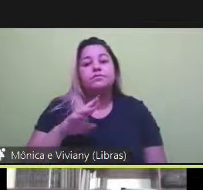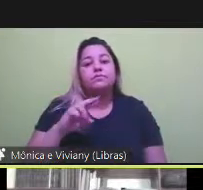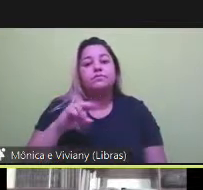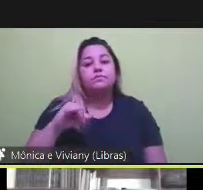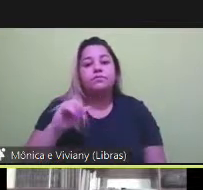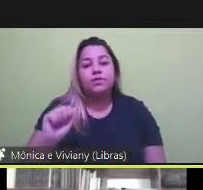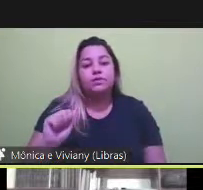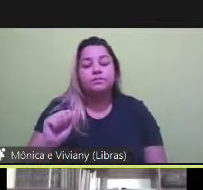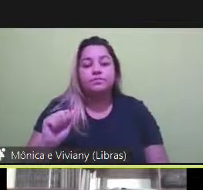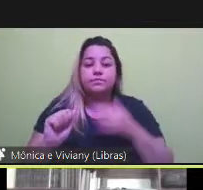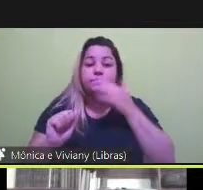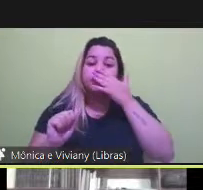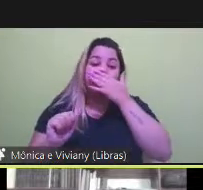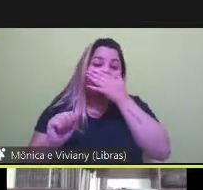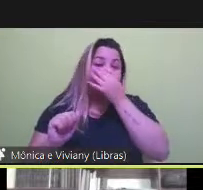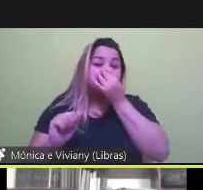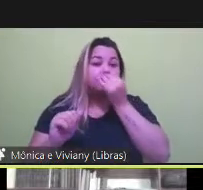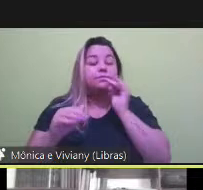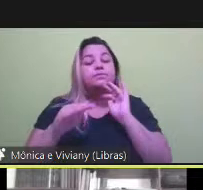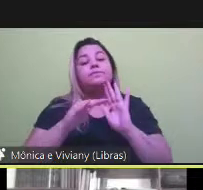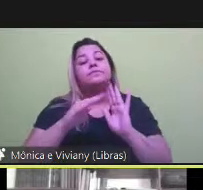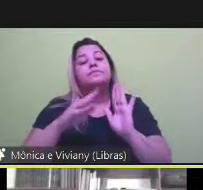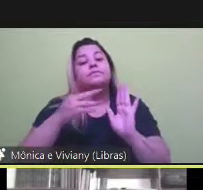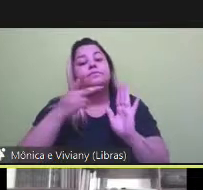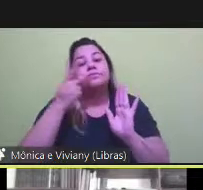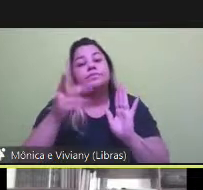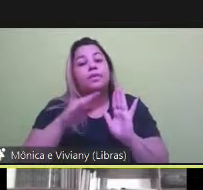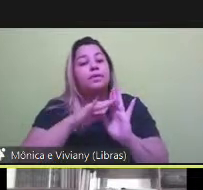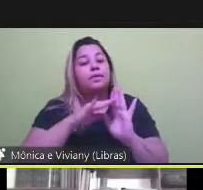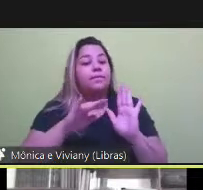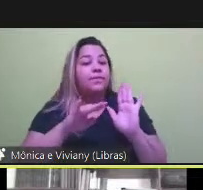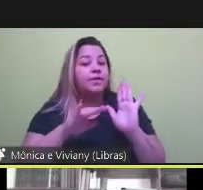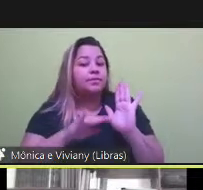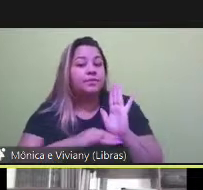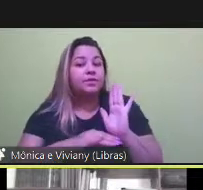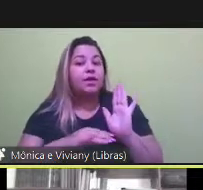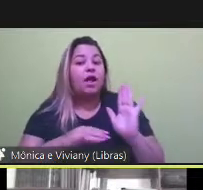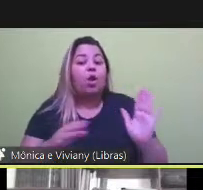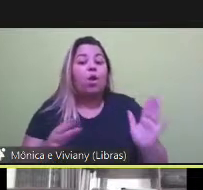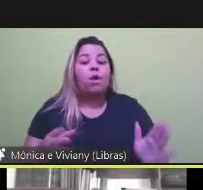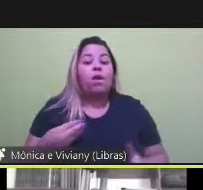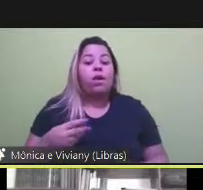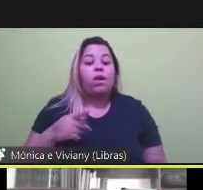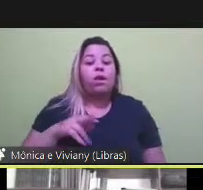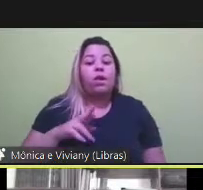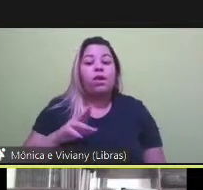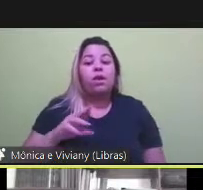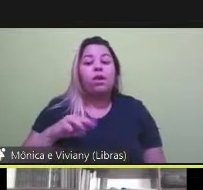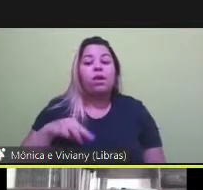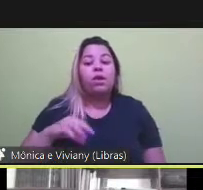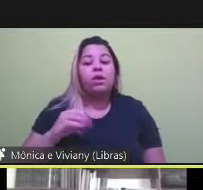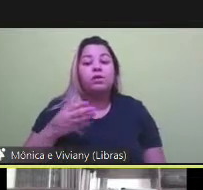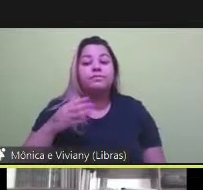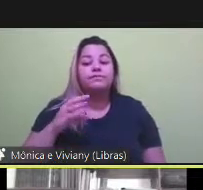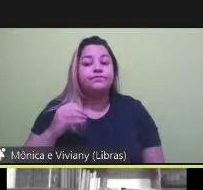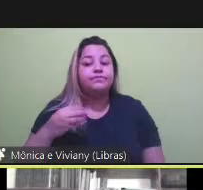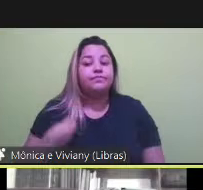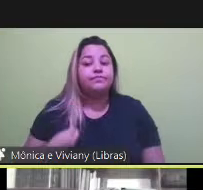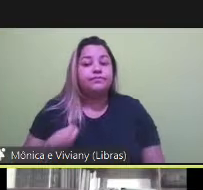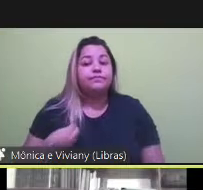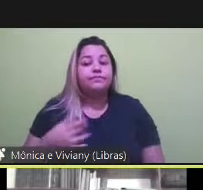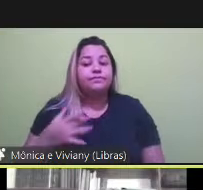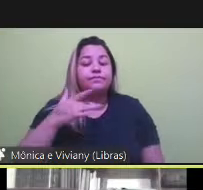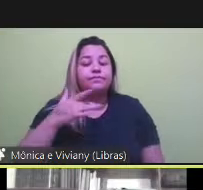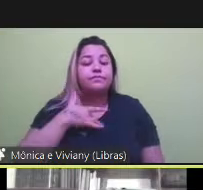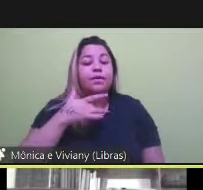I'm going to talk about what is the strategic framework of the promotion of a healthy life in Andalusia. And after that, we're going